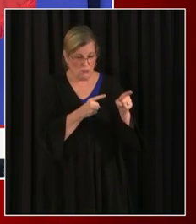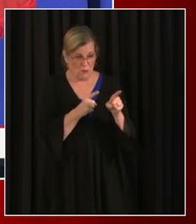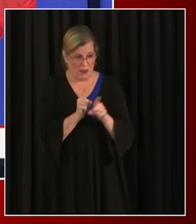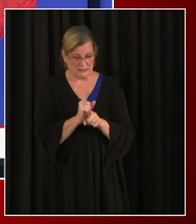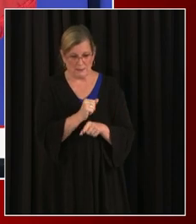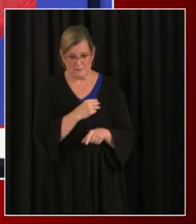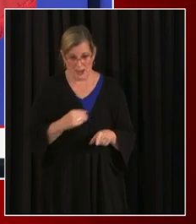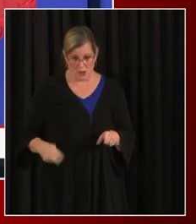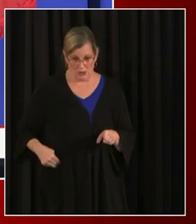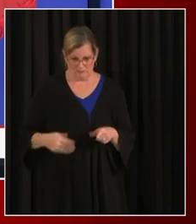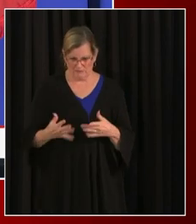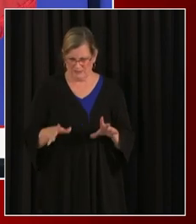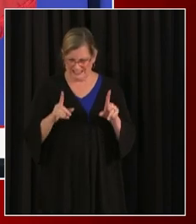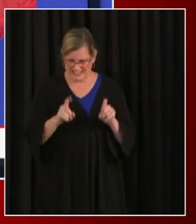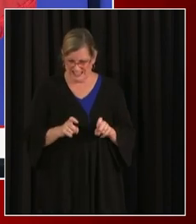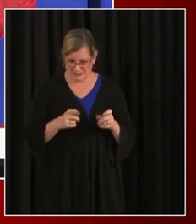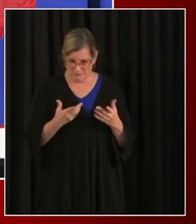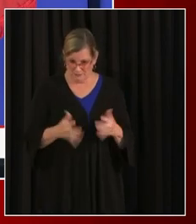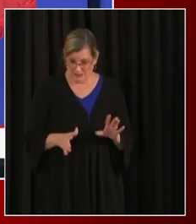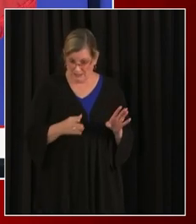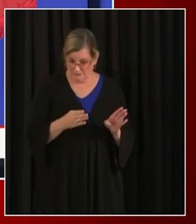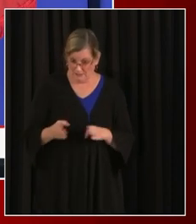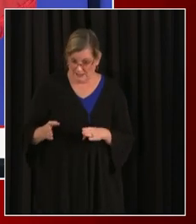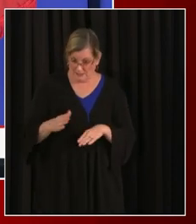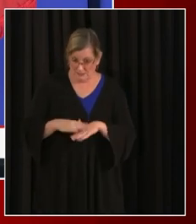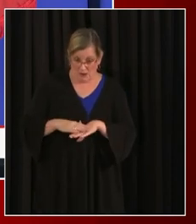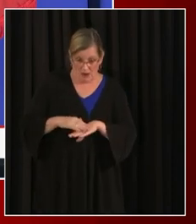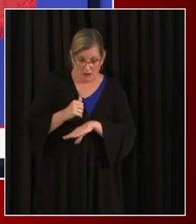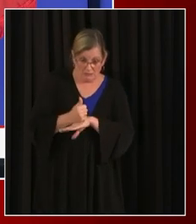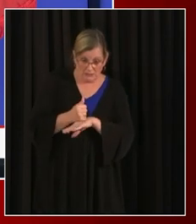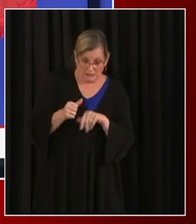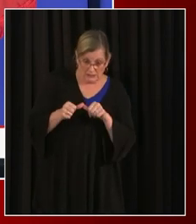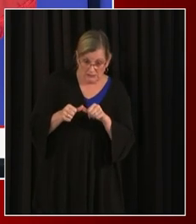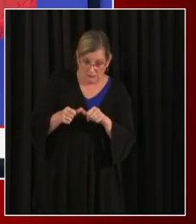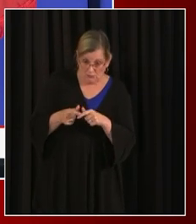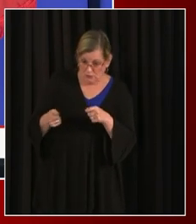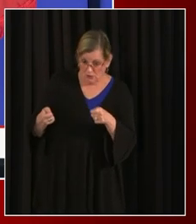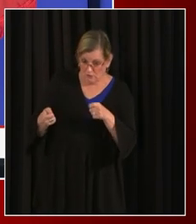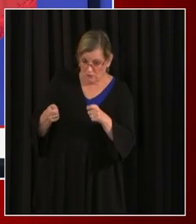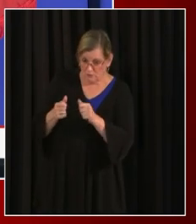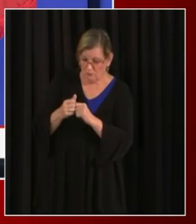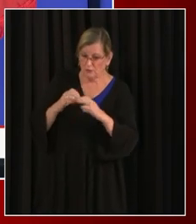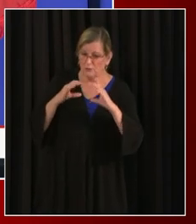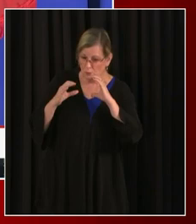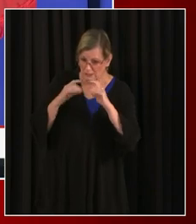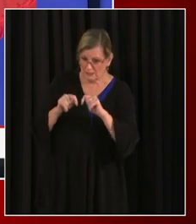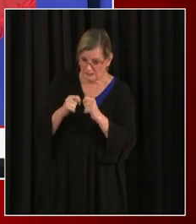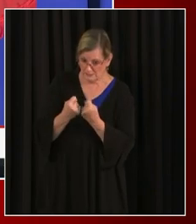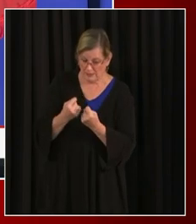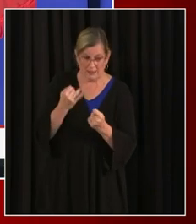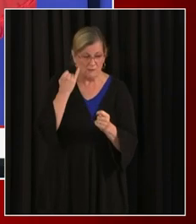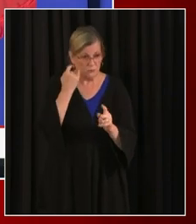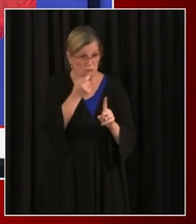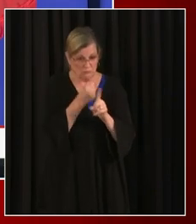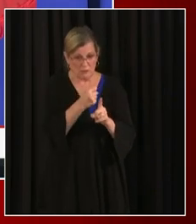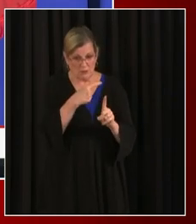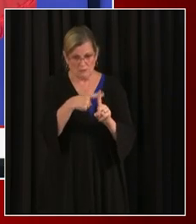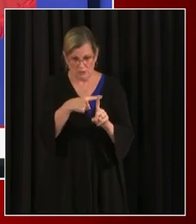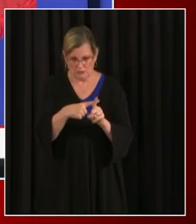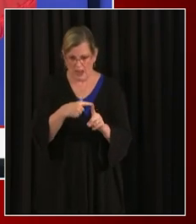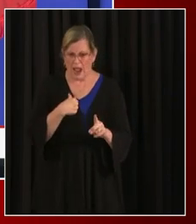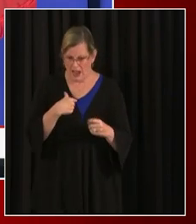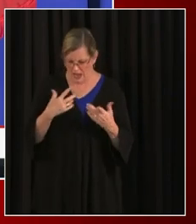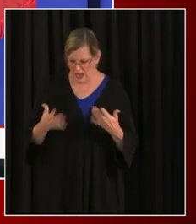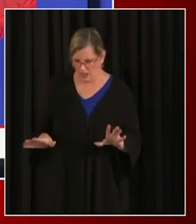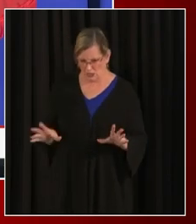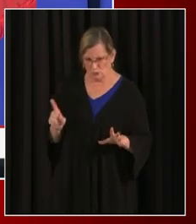test positive that you're able to continue governing and communicating with your team? Well, thank you for your concern. I do,